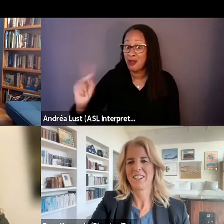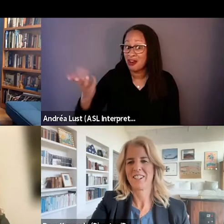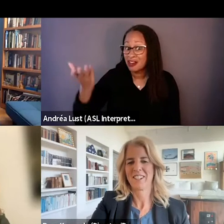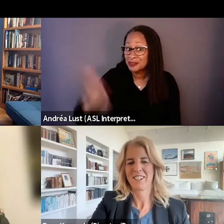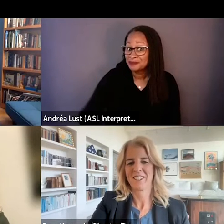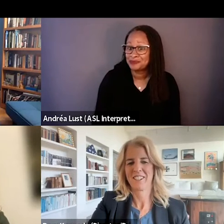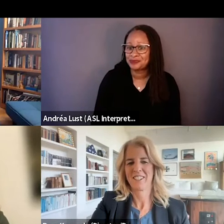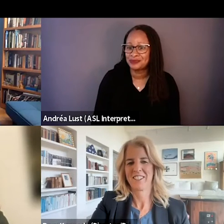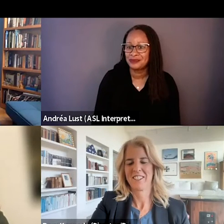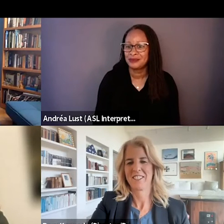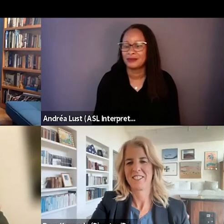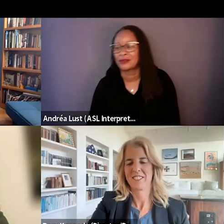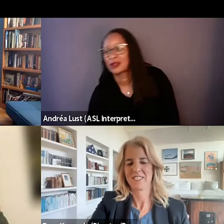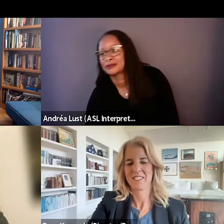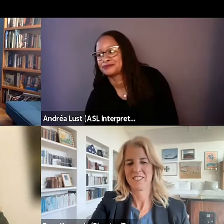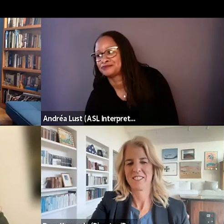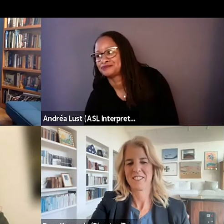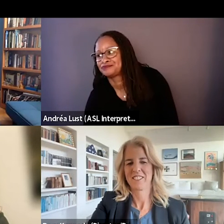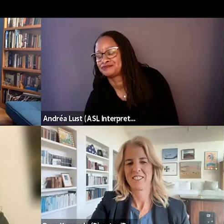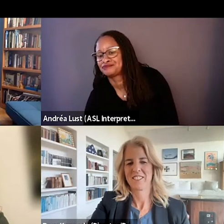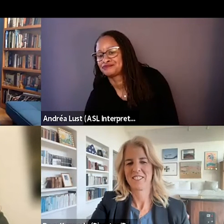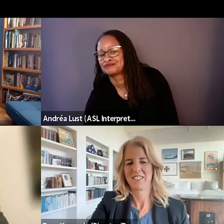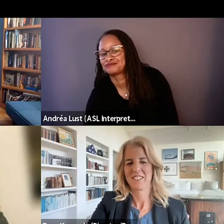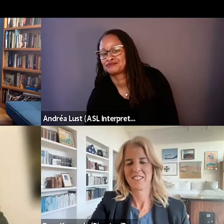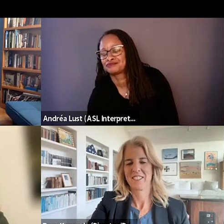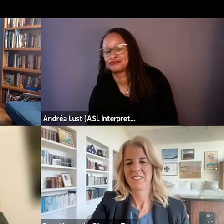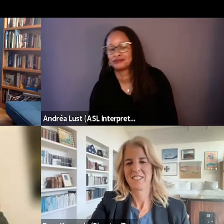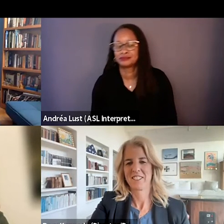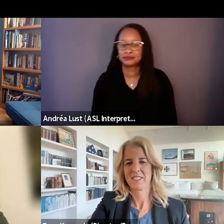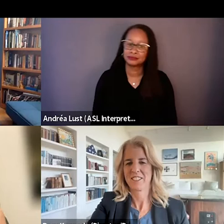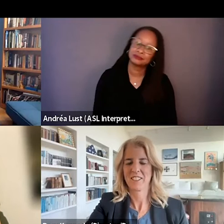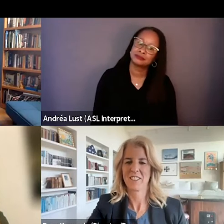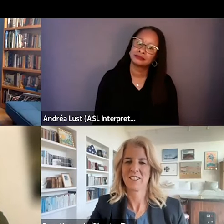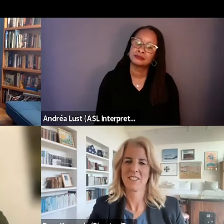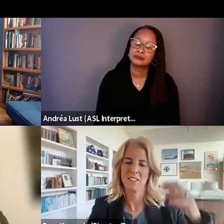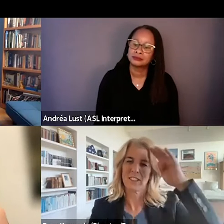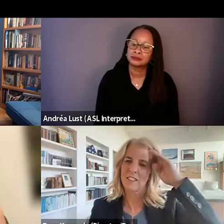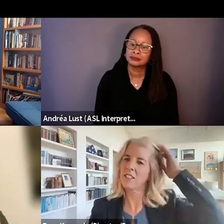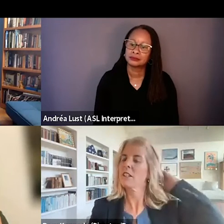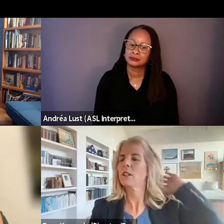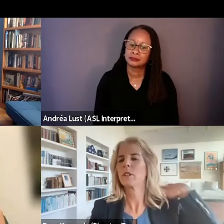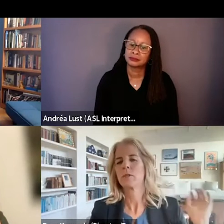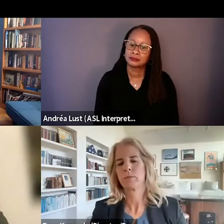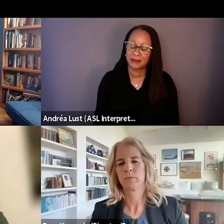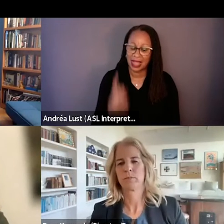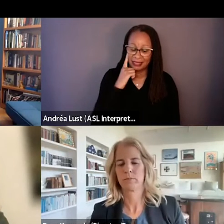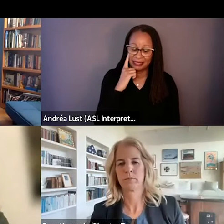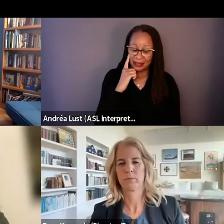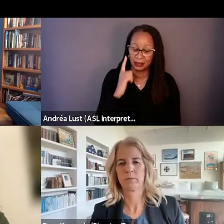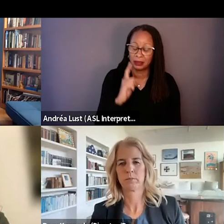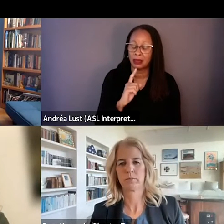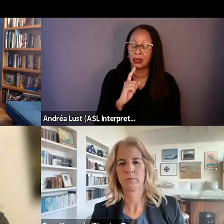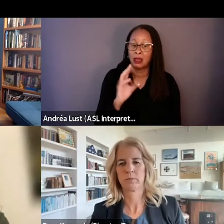there? Sure. You know, I think that at the end, Mark Inman, who lost his brother